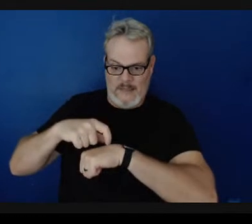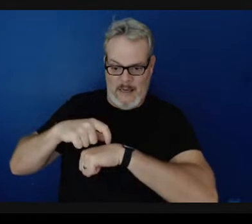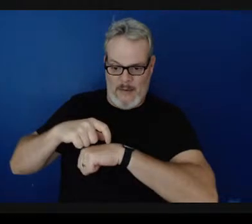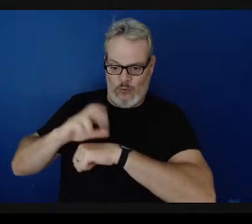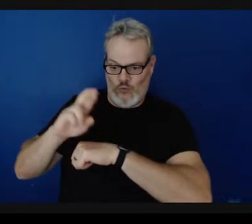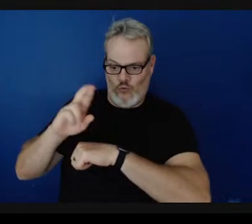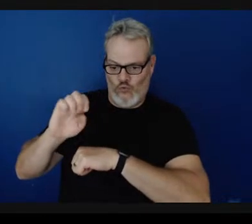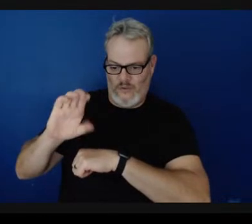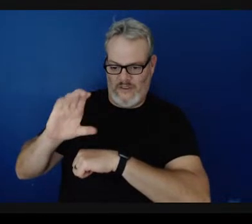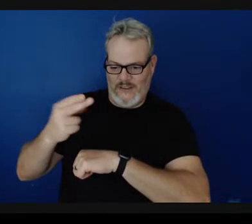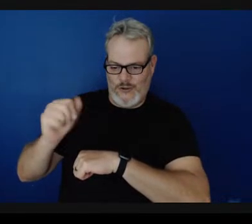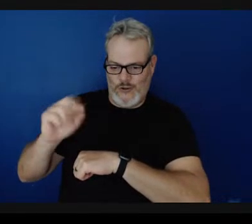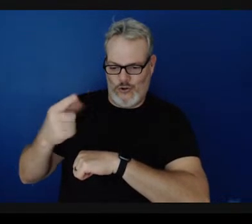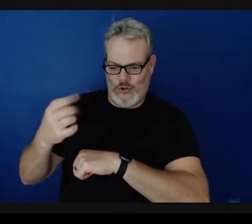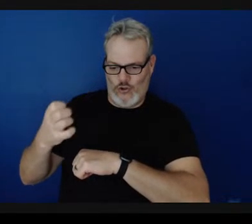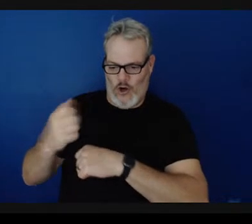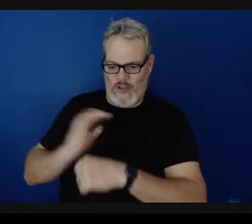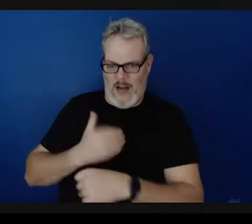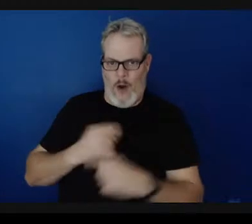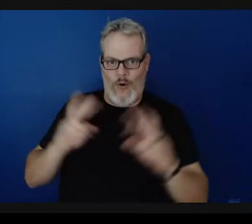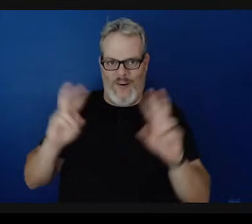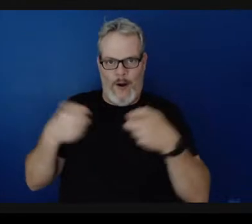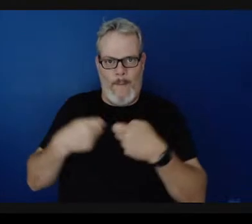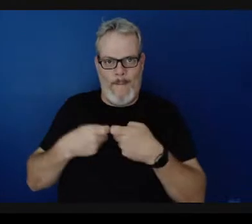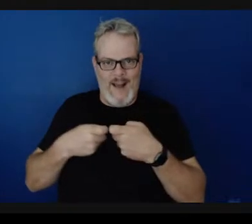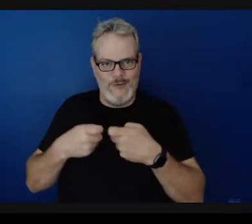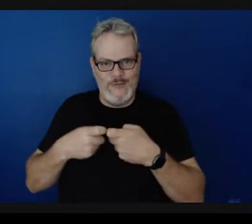the family, and all that kind of thing.